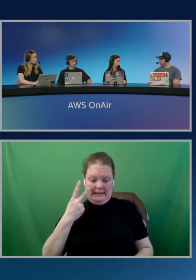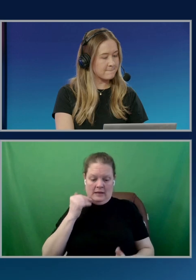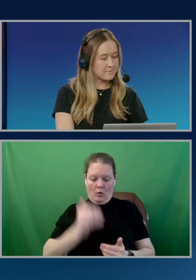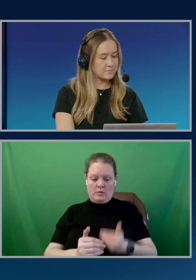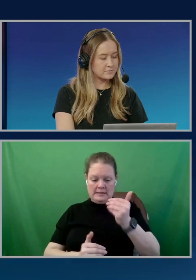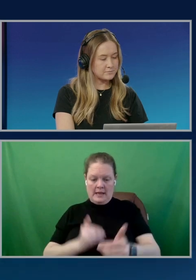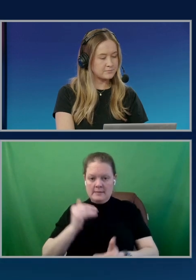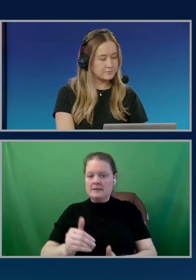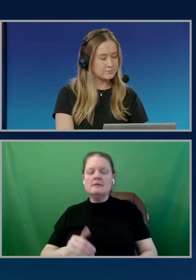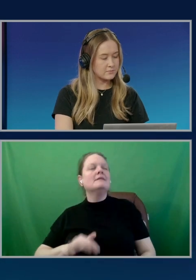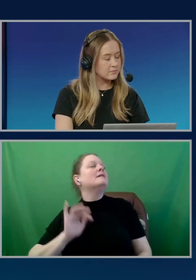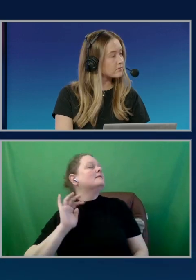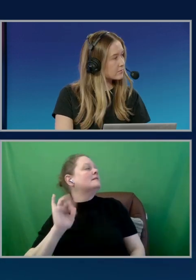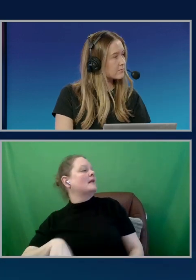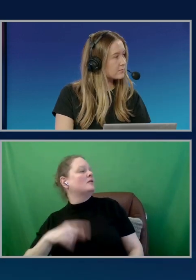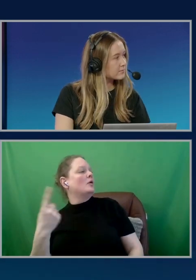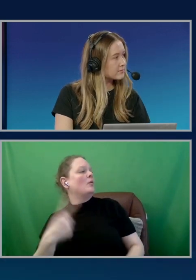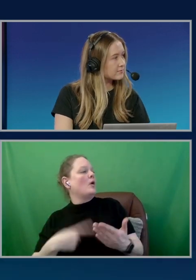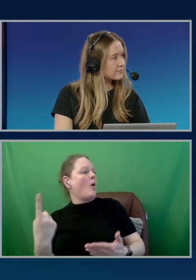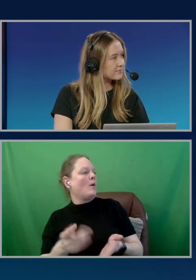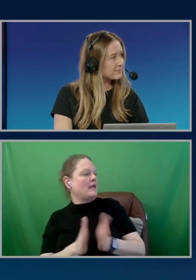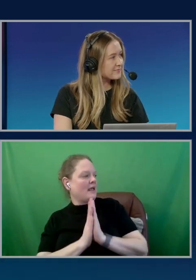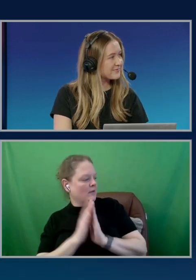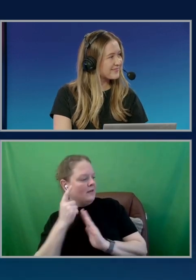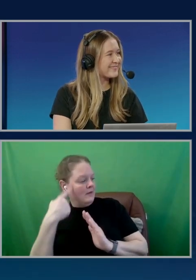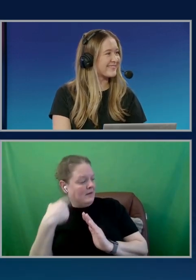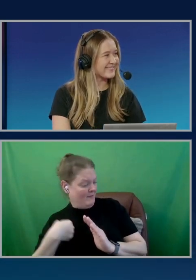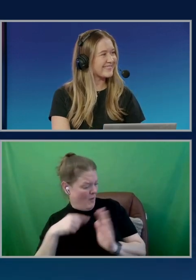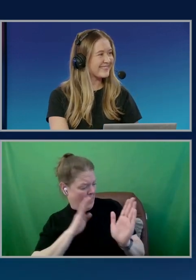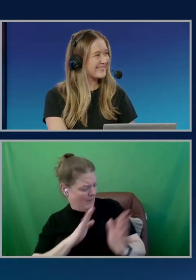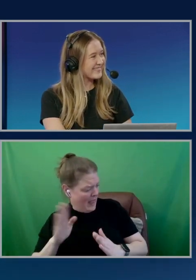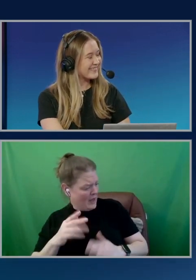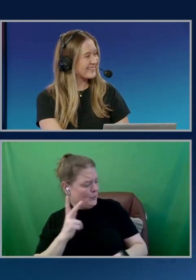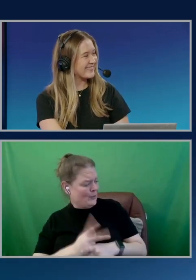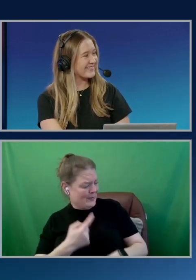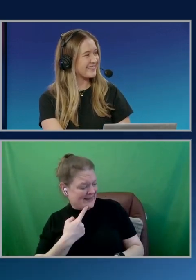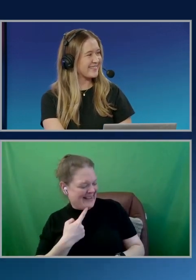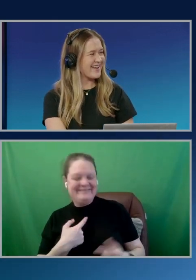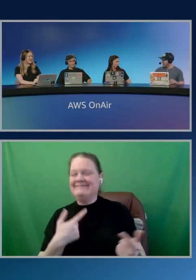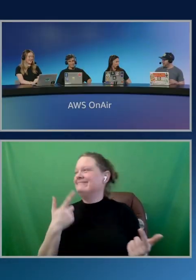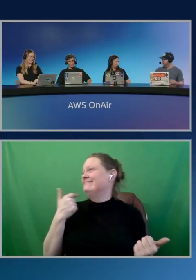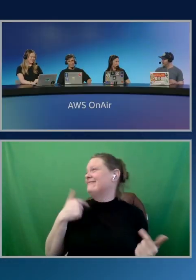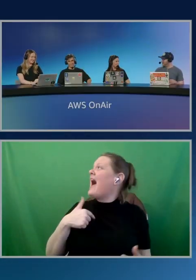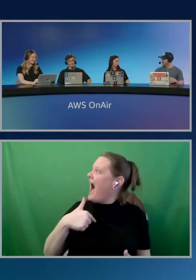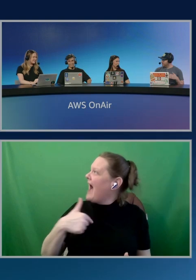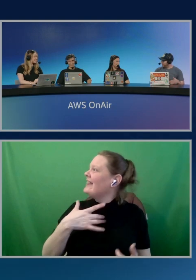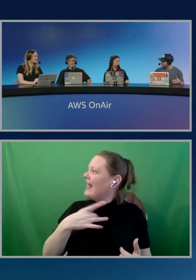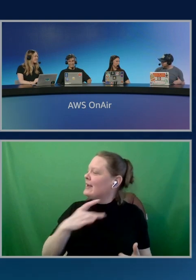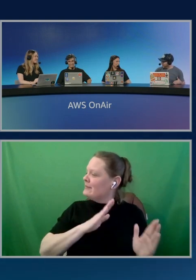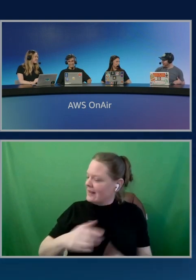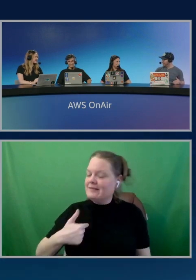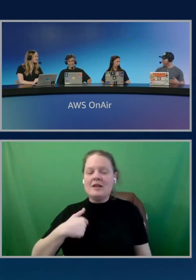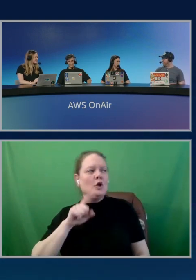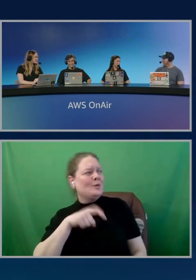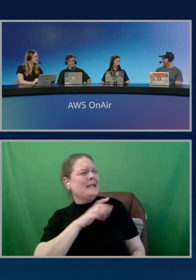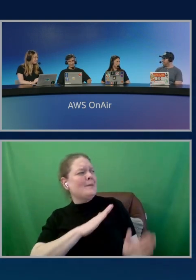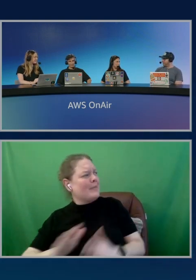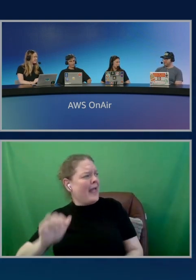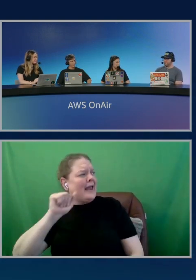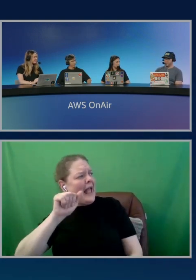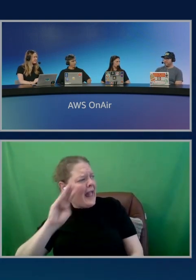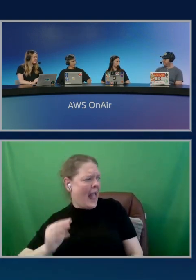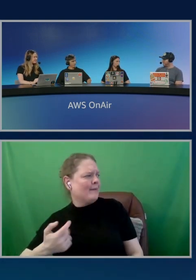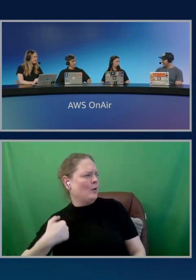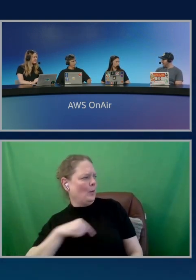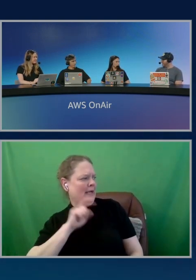you're always asking me for, right? Is a plan. You keep saying like, I like plans. we need a plan, AM. We need a plan. And I'm